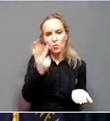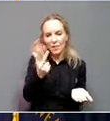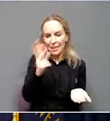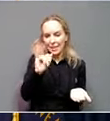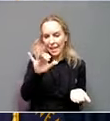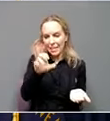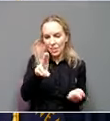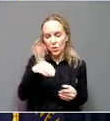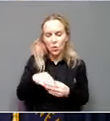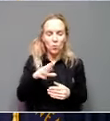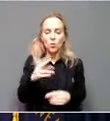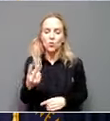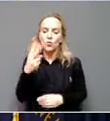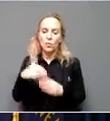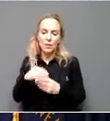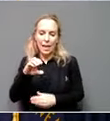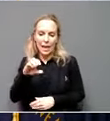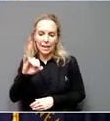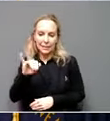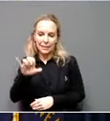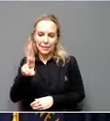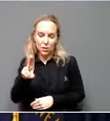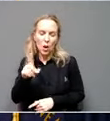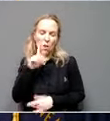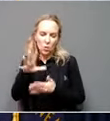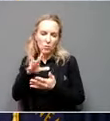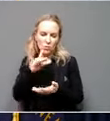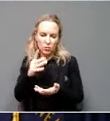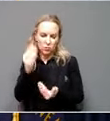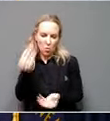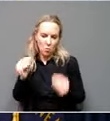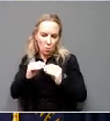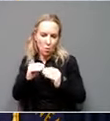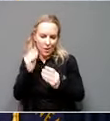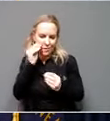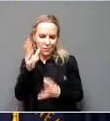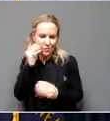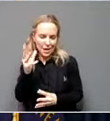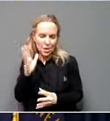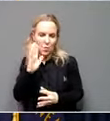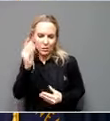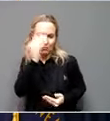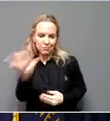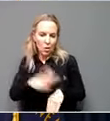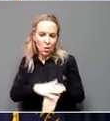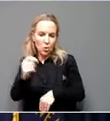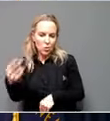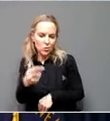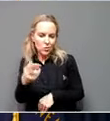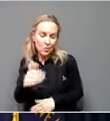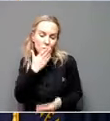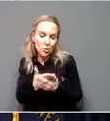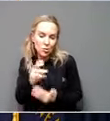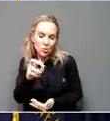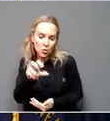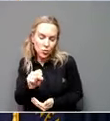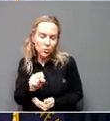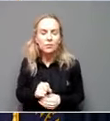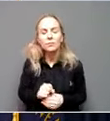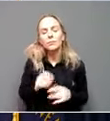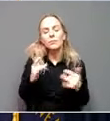in the ICU. I'll know more about that tomorrow. We'll be able to update it on Thursday, but that would be good news. All right, we'll open it